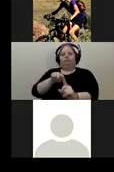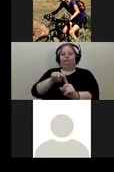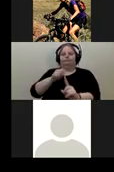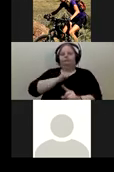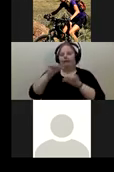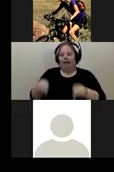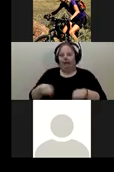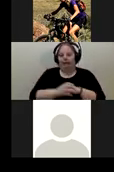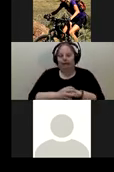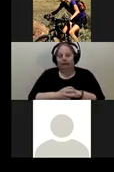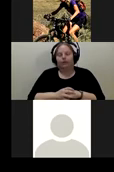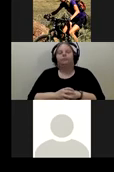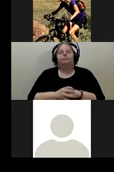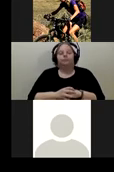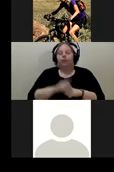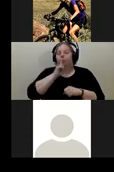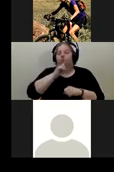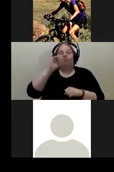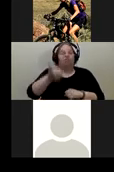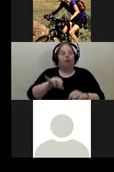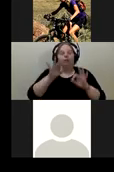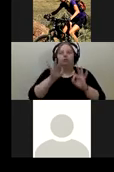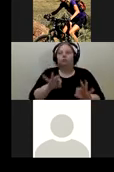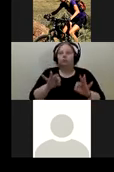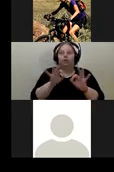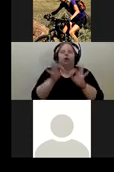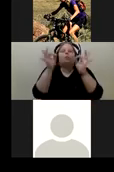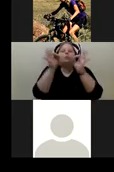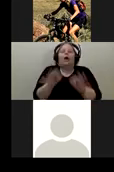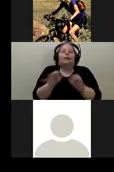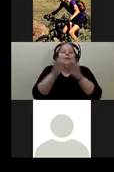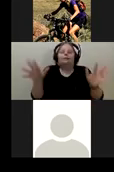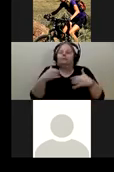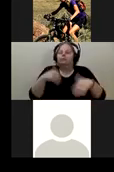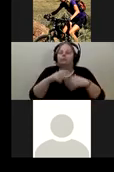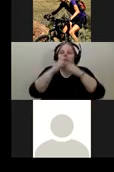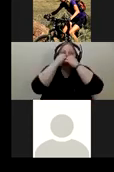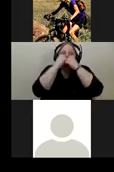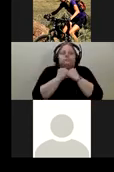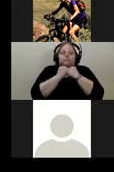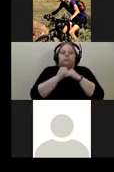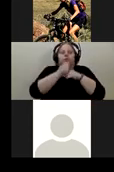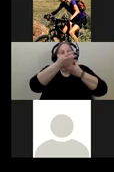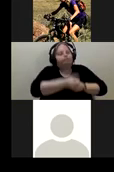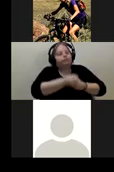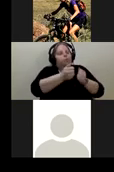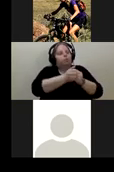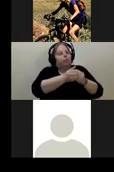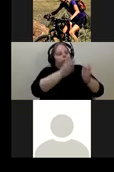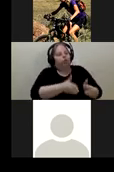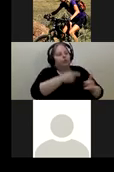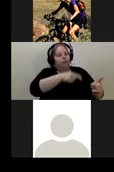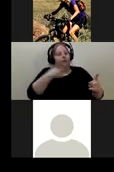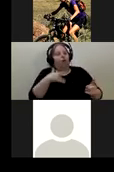that invaluable. So consult with someone you trust. Not with someone you necessarily think is going to agree with